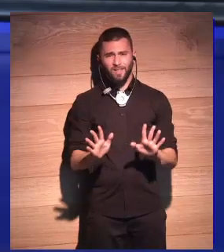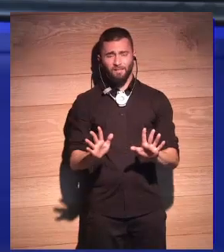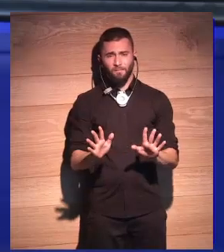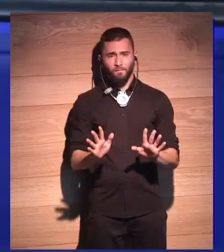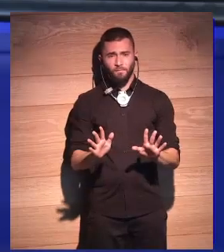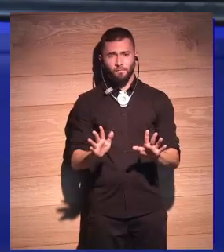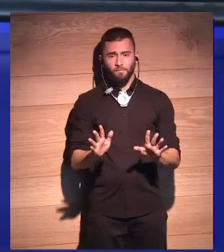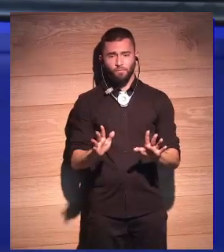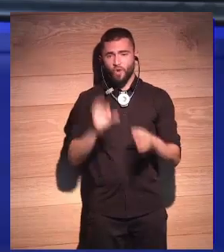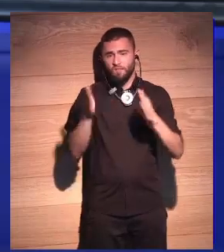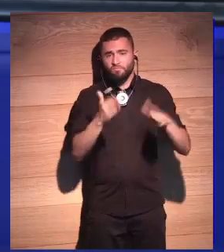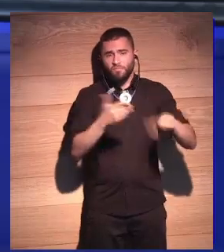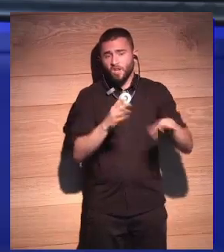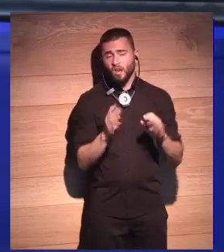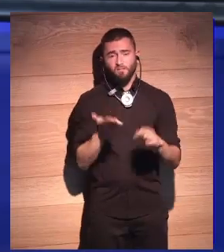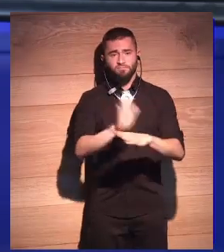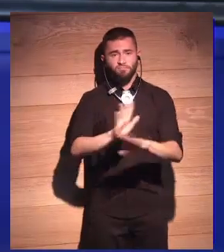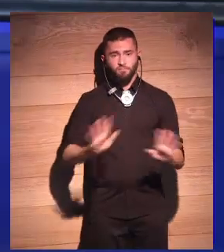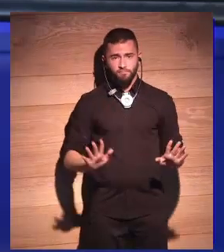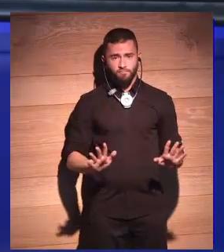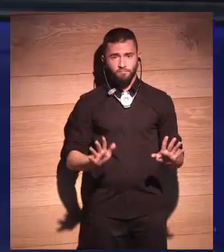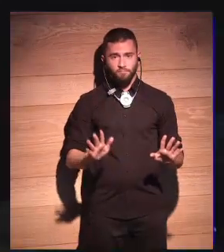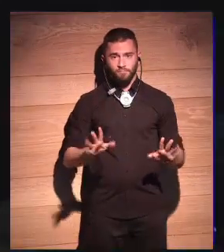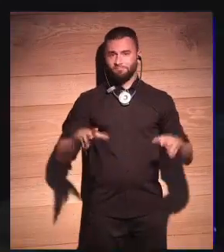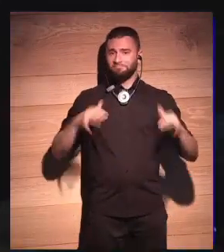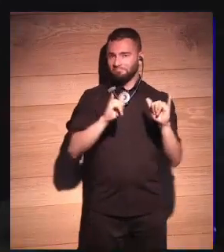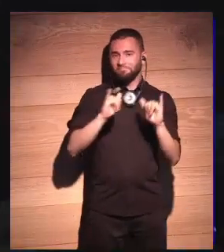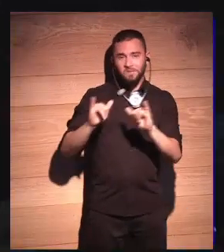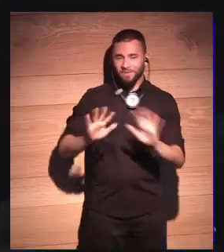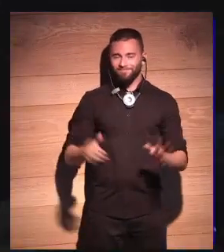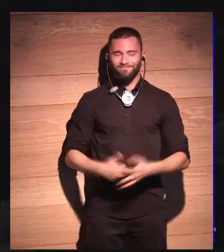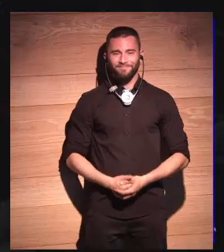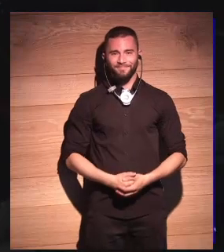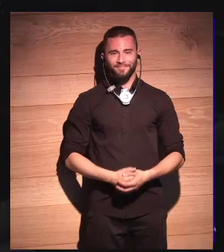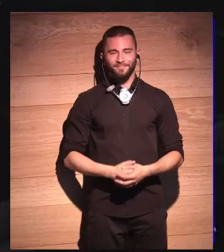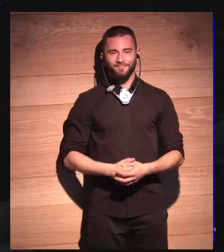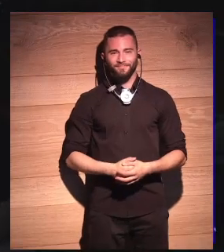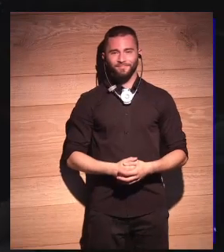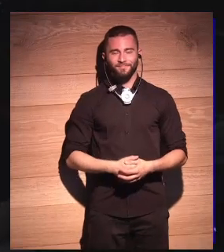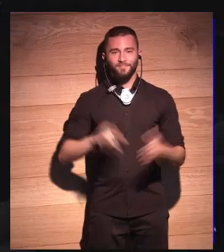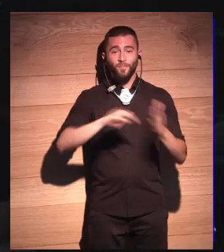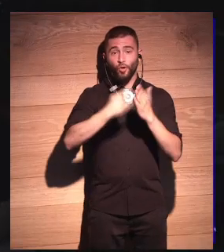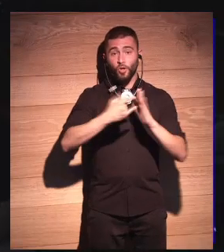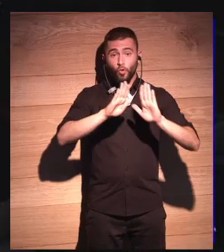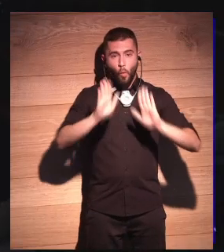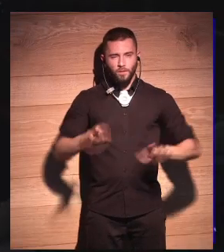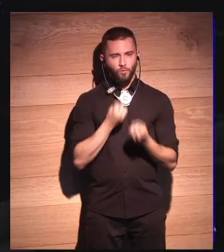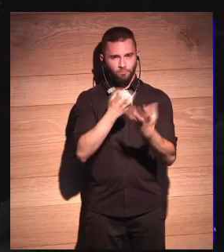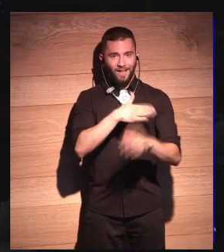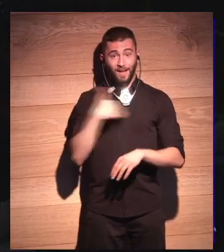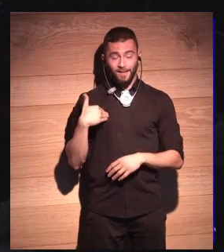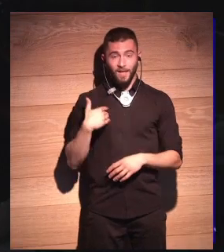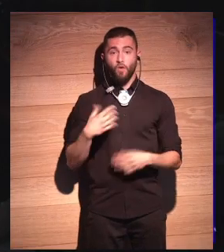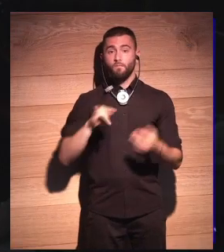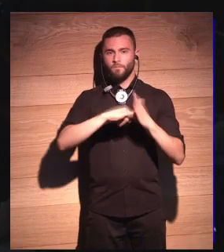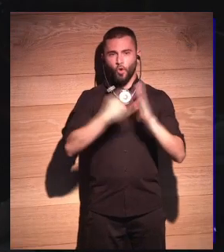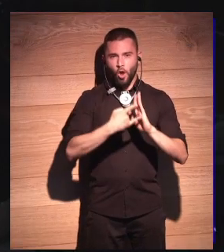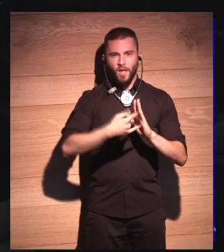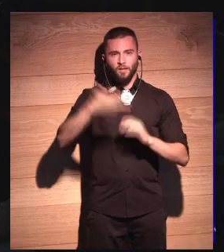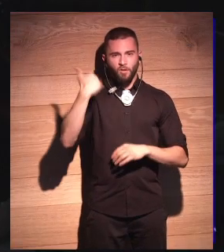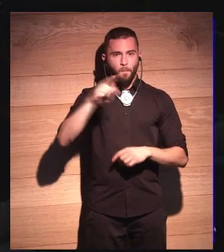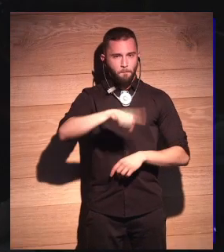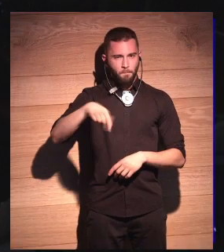got to go run with it by ourselves, which was quite good fun. The last project I'm going to talk to you about is a project we did a couple of months ago